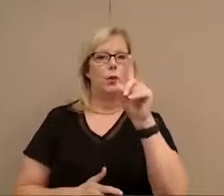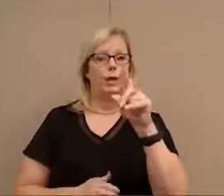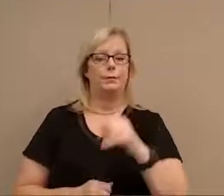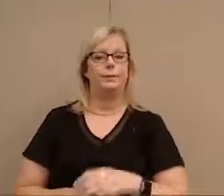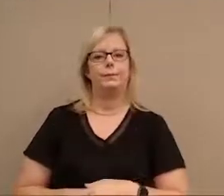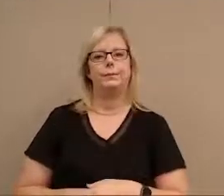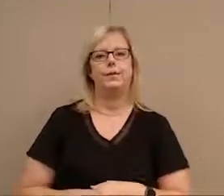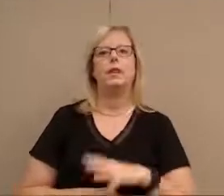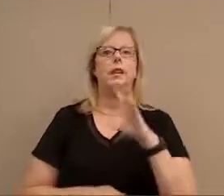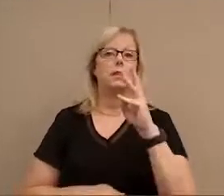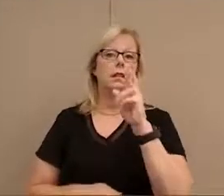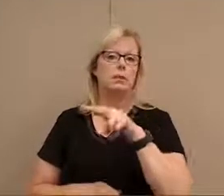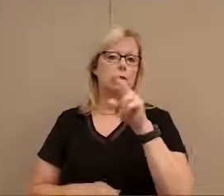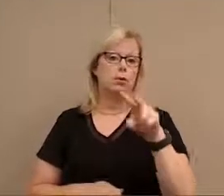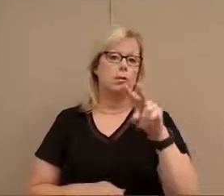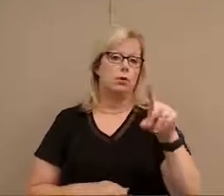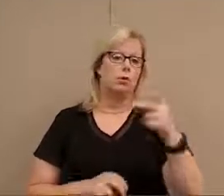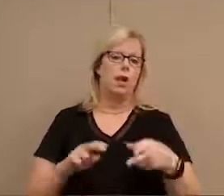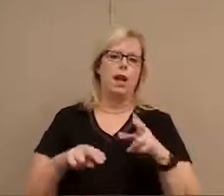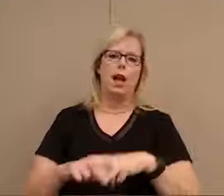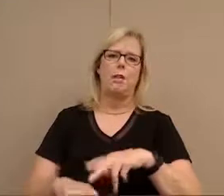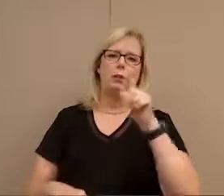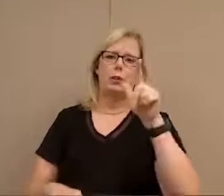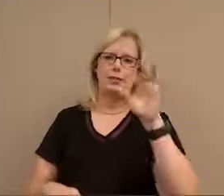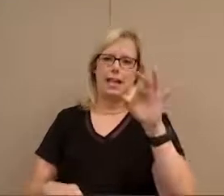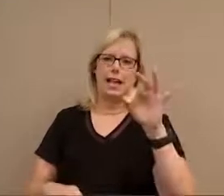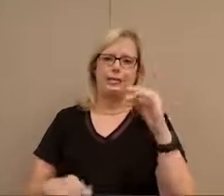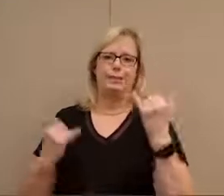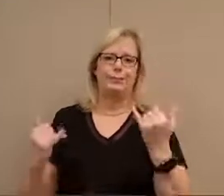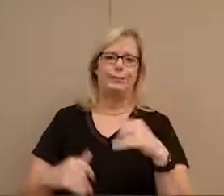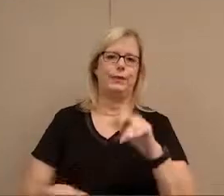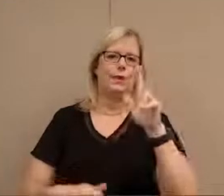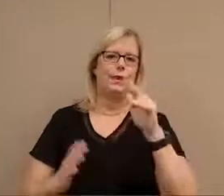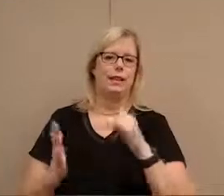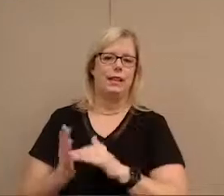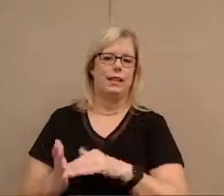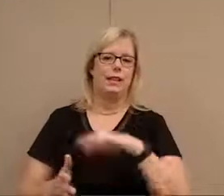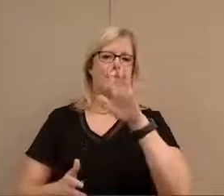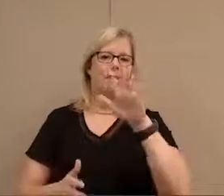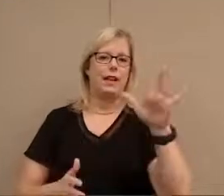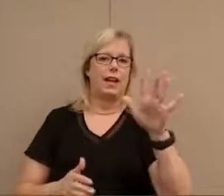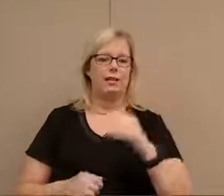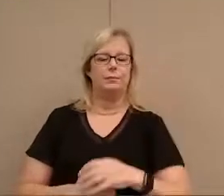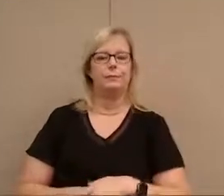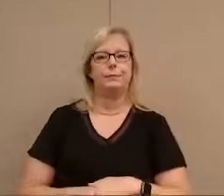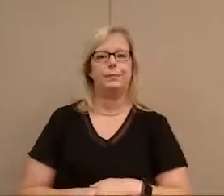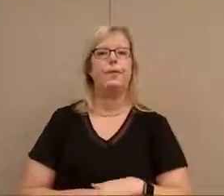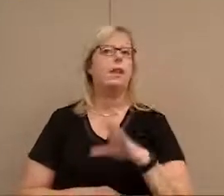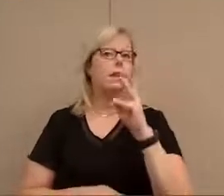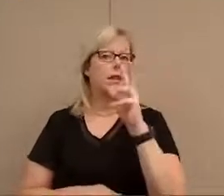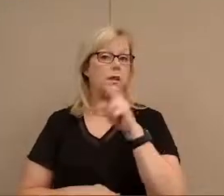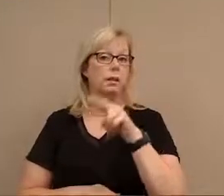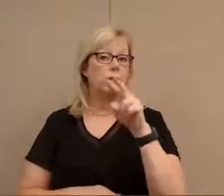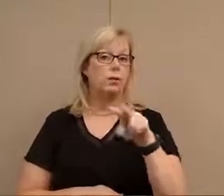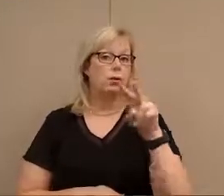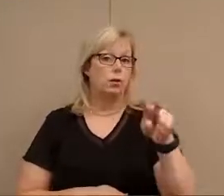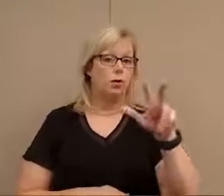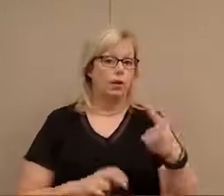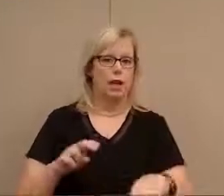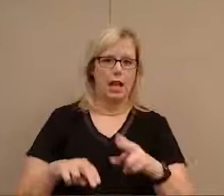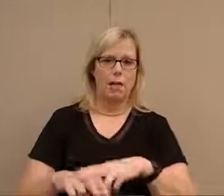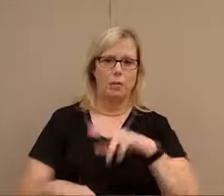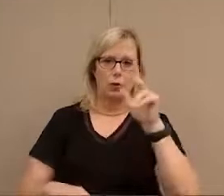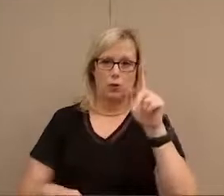2301. 62221 up 29 to 3055. 62223